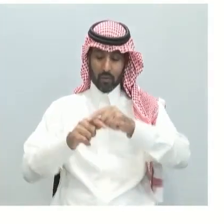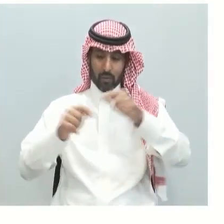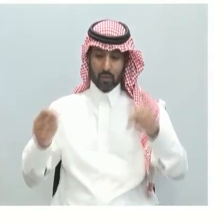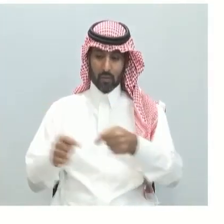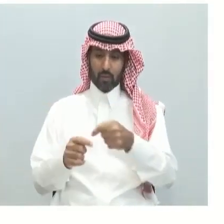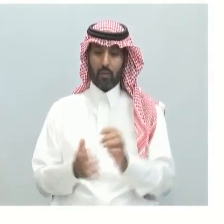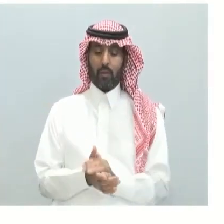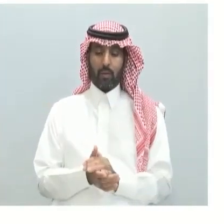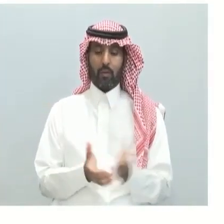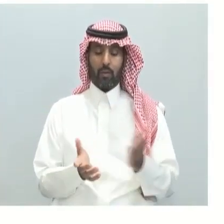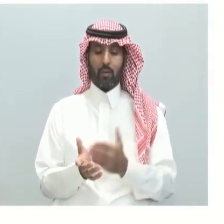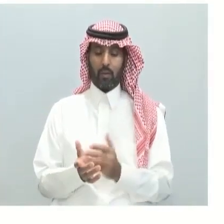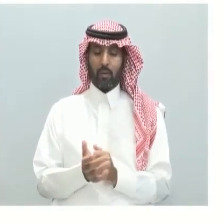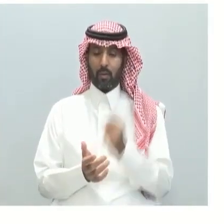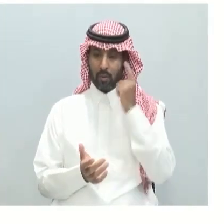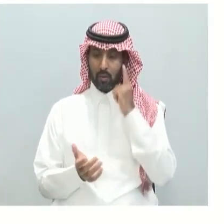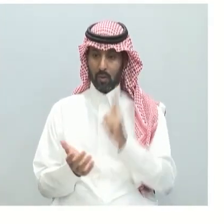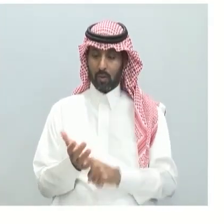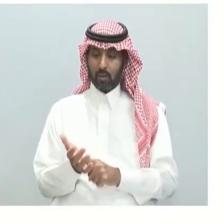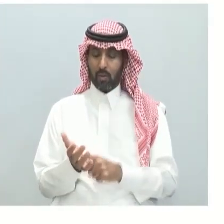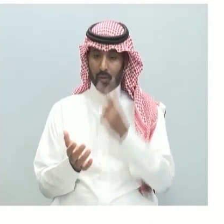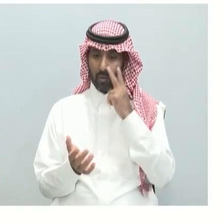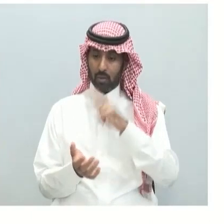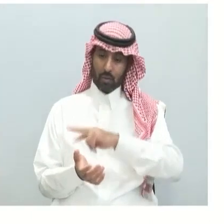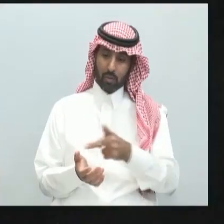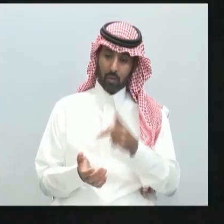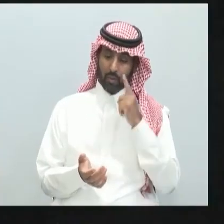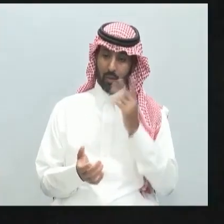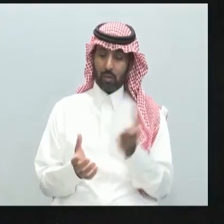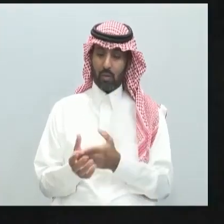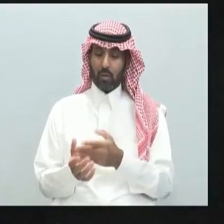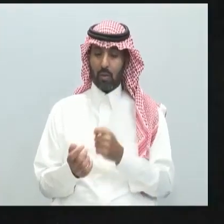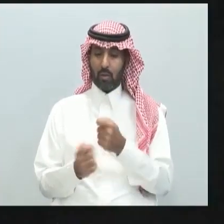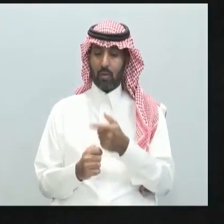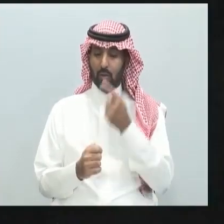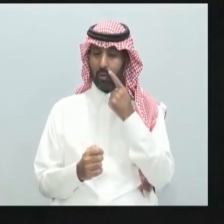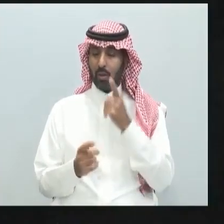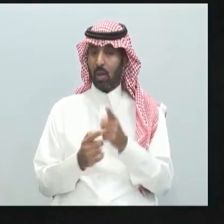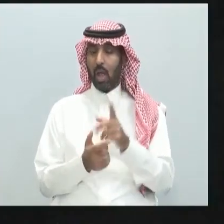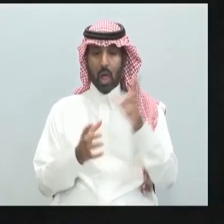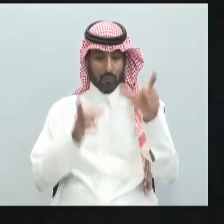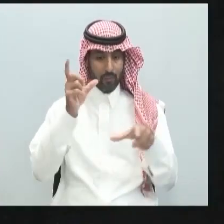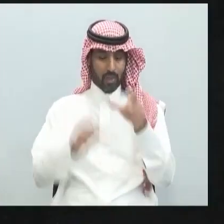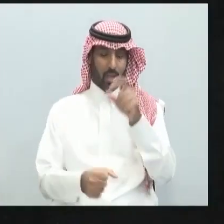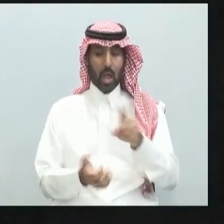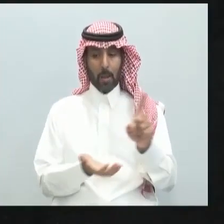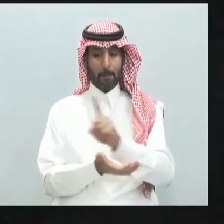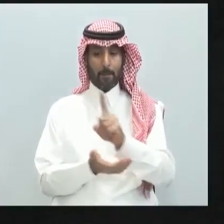bags. So they decided to change their attitude going green, let's say,